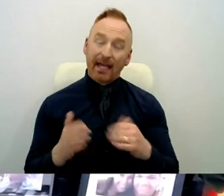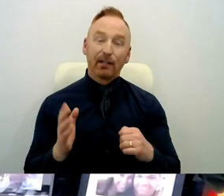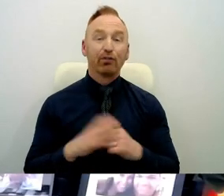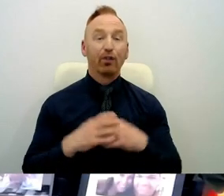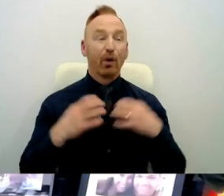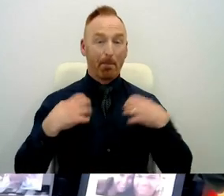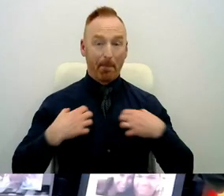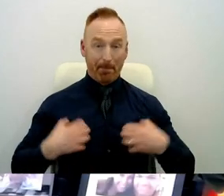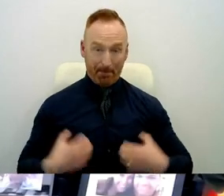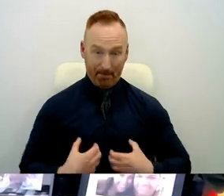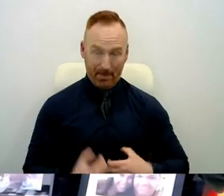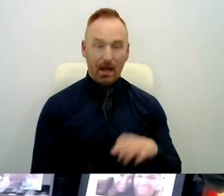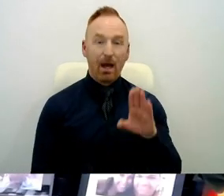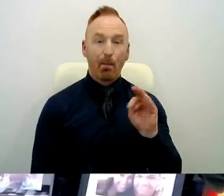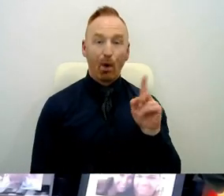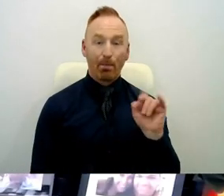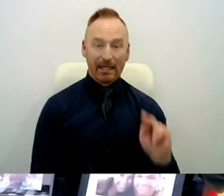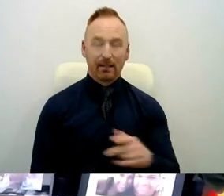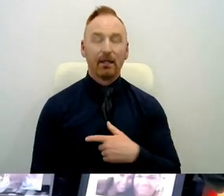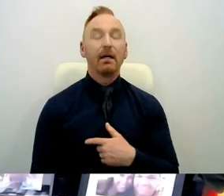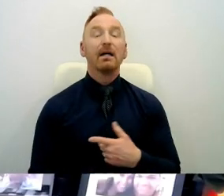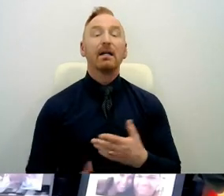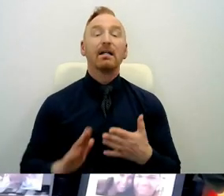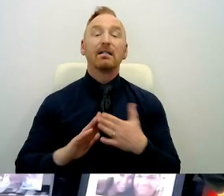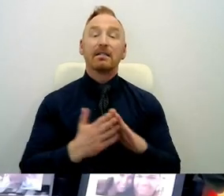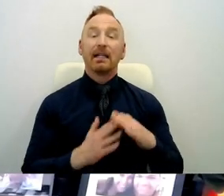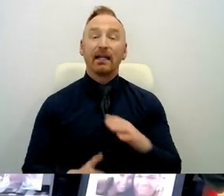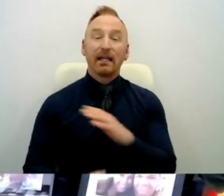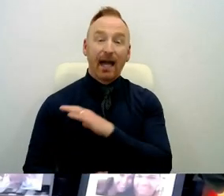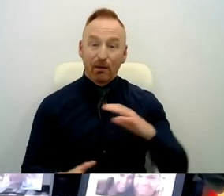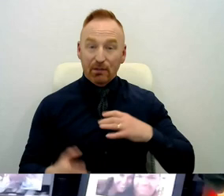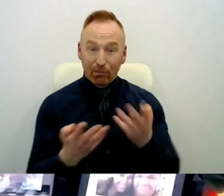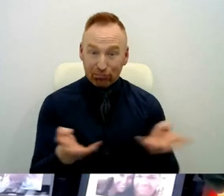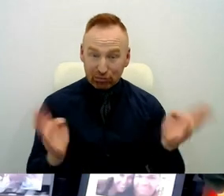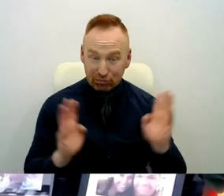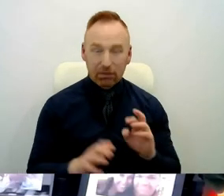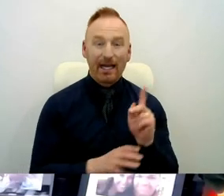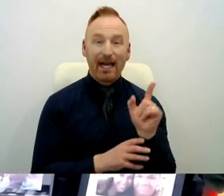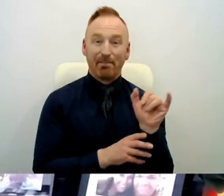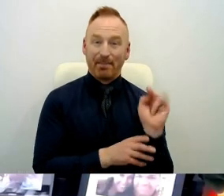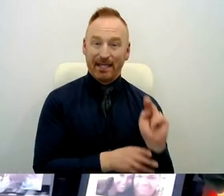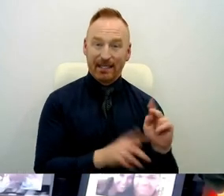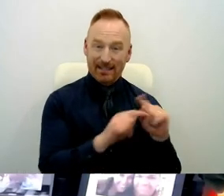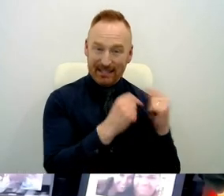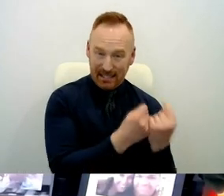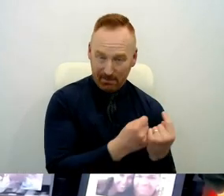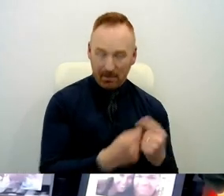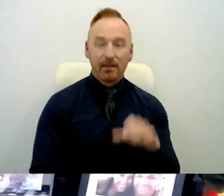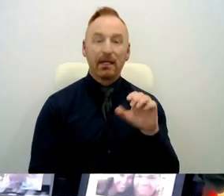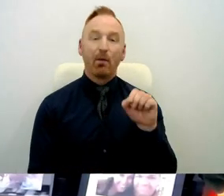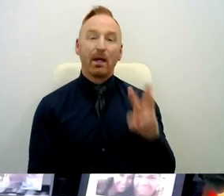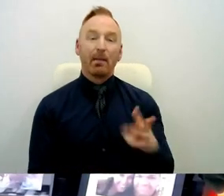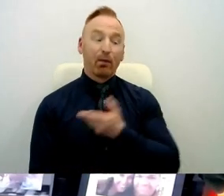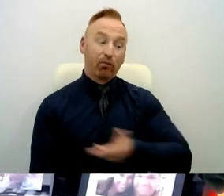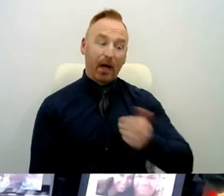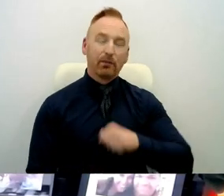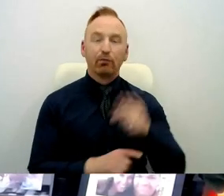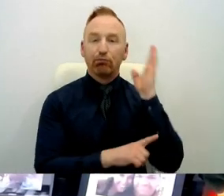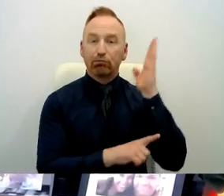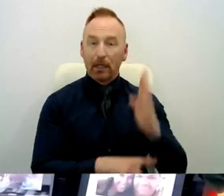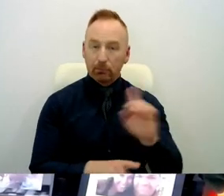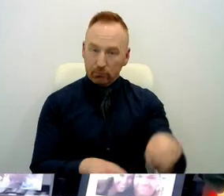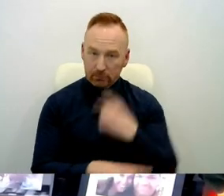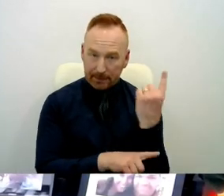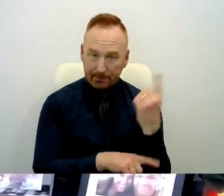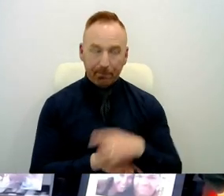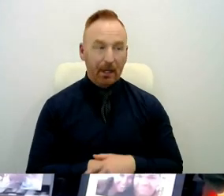to His Worship Mayor Brian Bowman, City Council, the administration of the City of Winnipeg for the invitation to speak with everyone